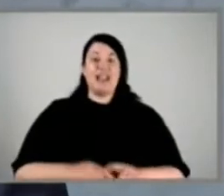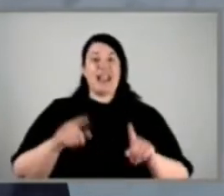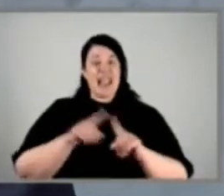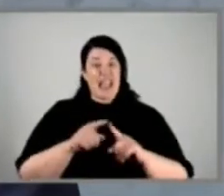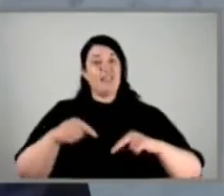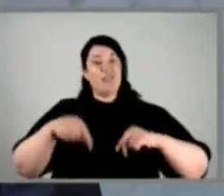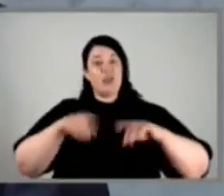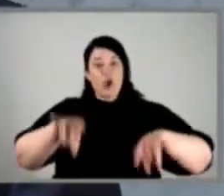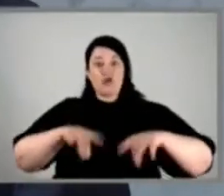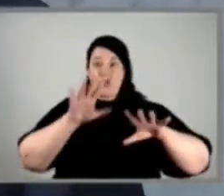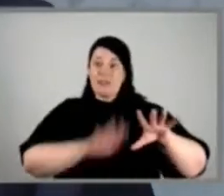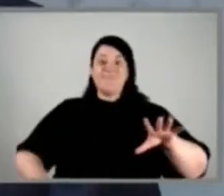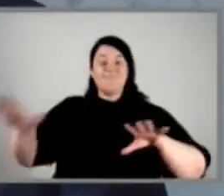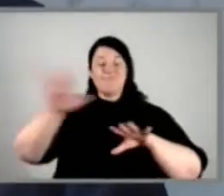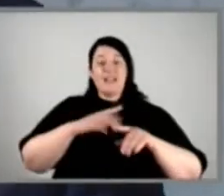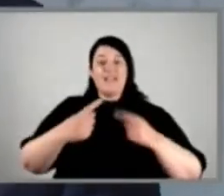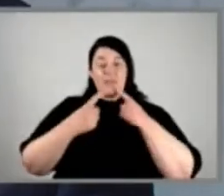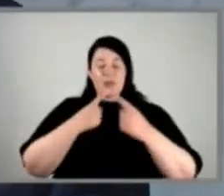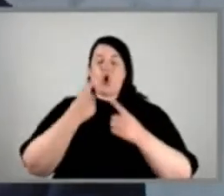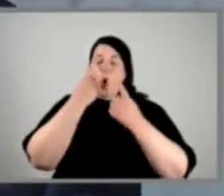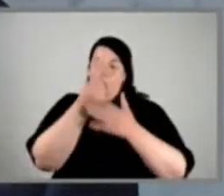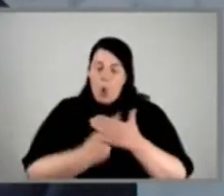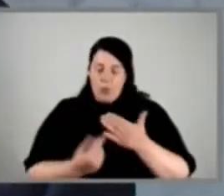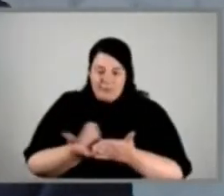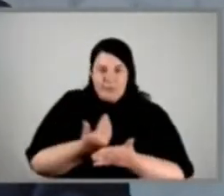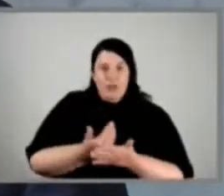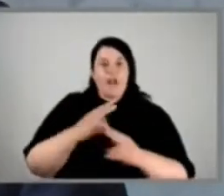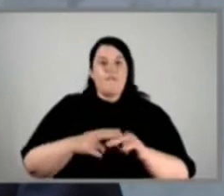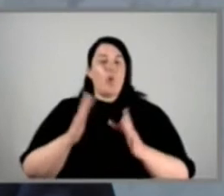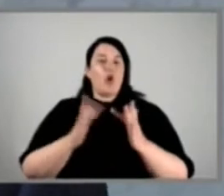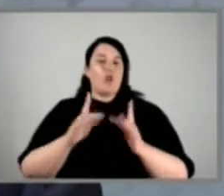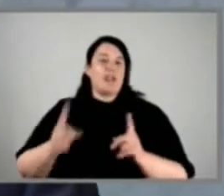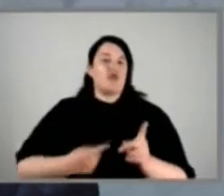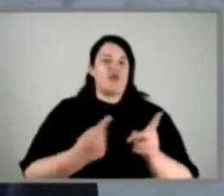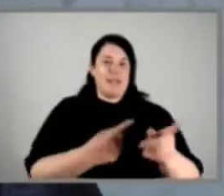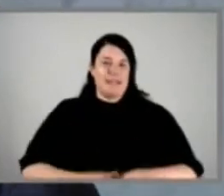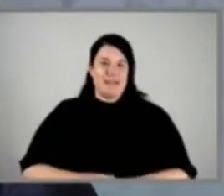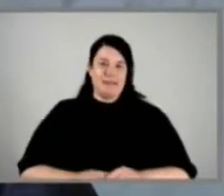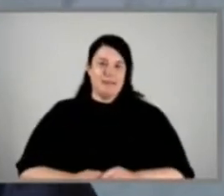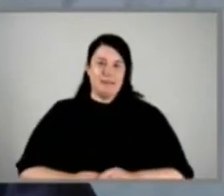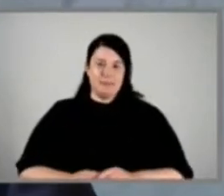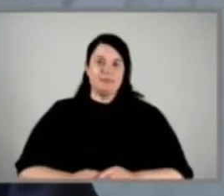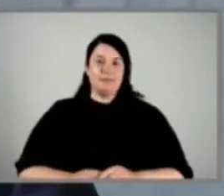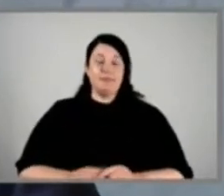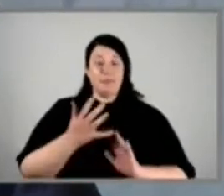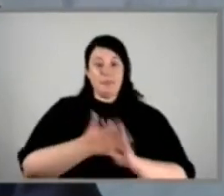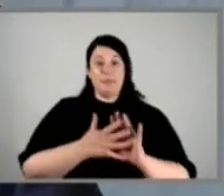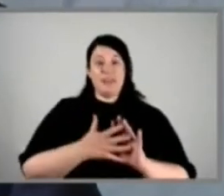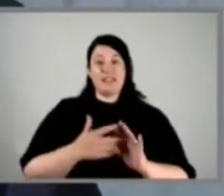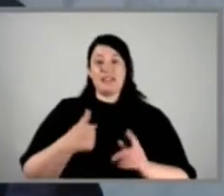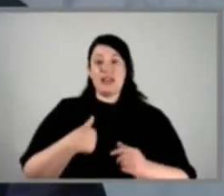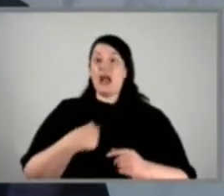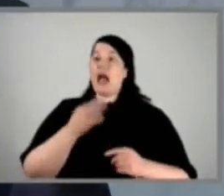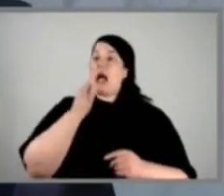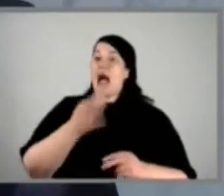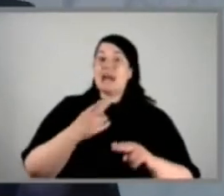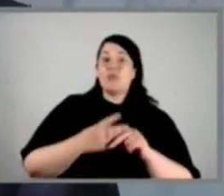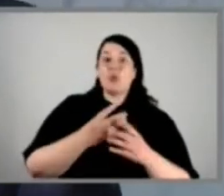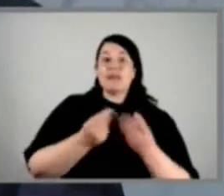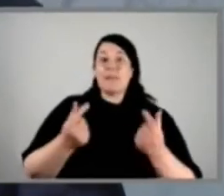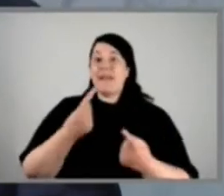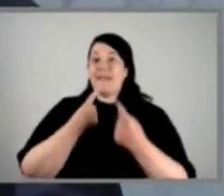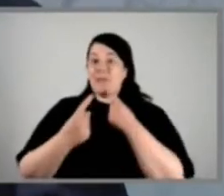bases just for contact tracing information. So the recommendation is that a request goes out for some contact tracing information, it gets responded